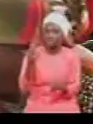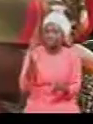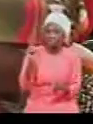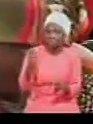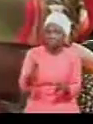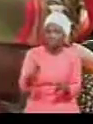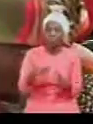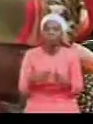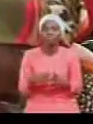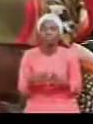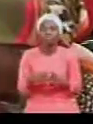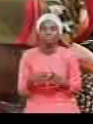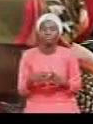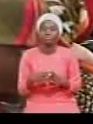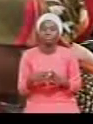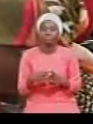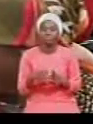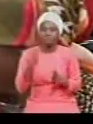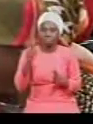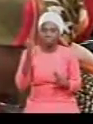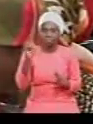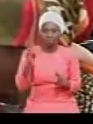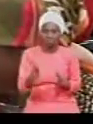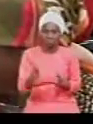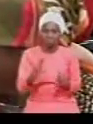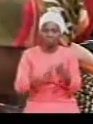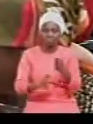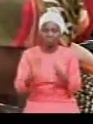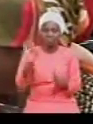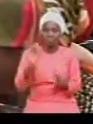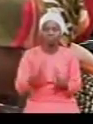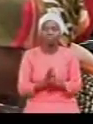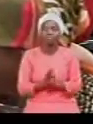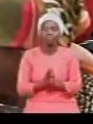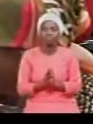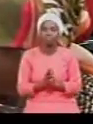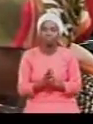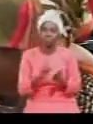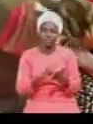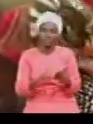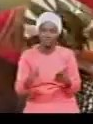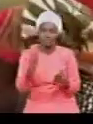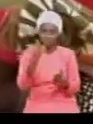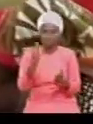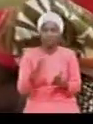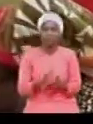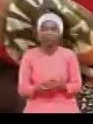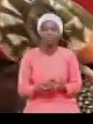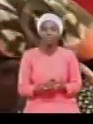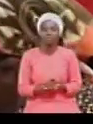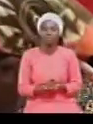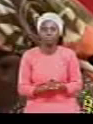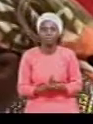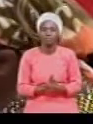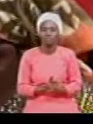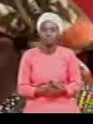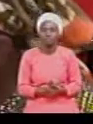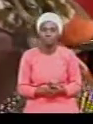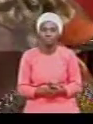Corinthians chapter 8, Verse 21, 2 Corinthians